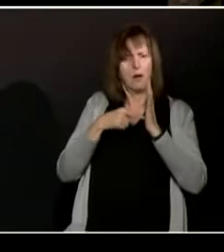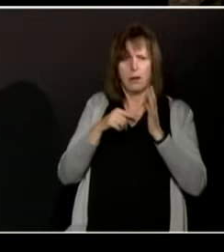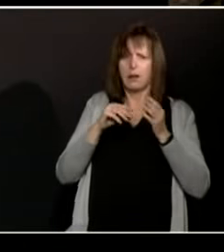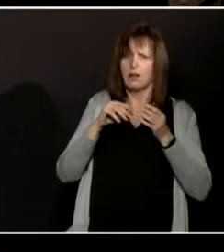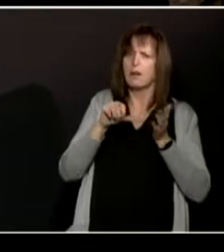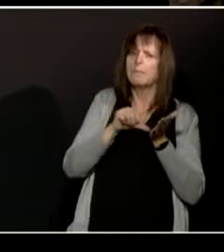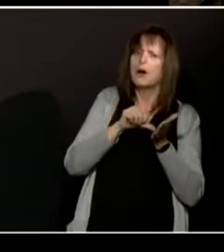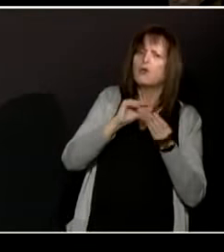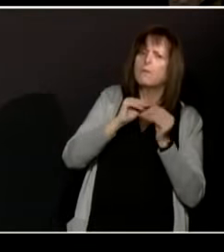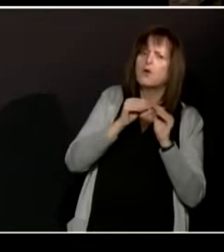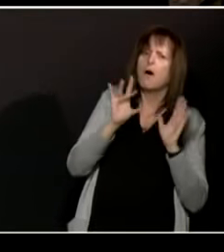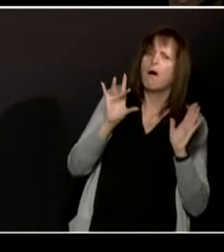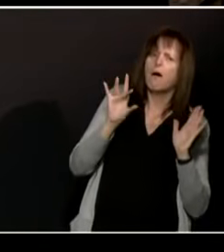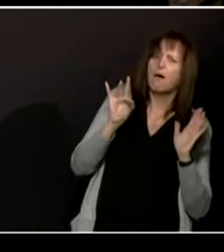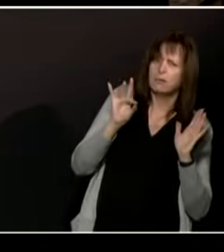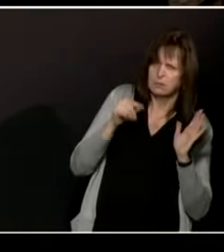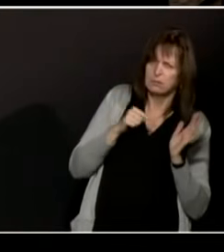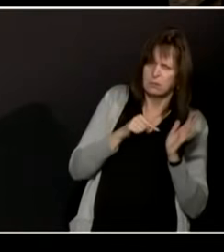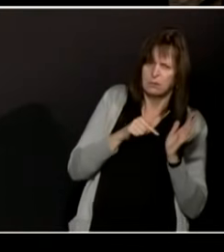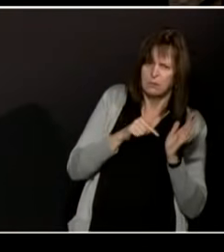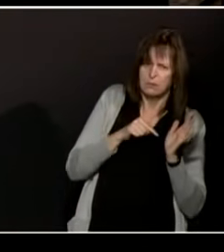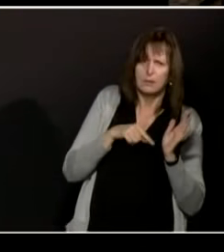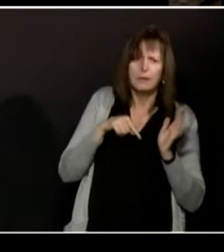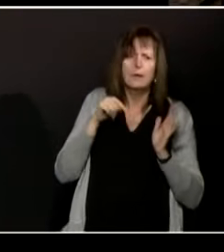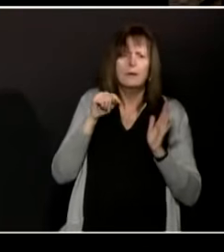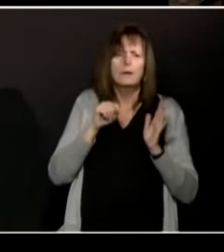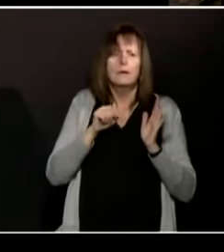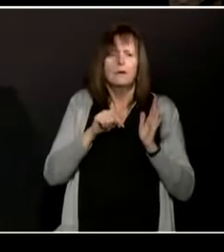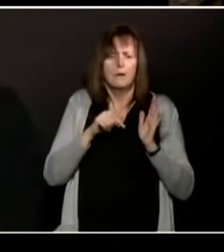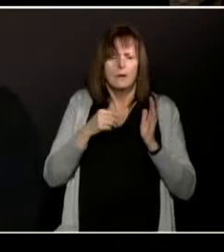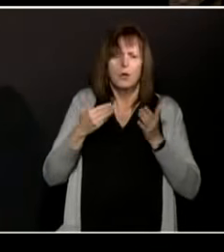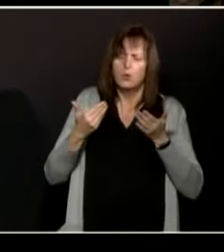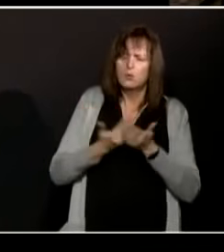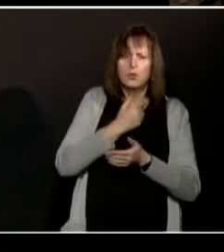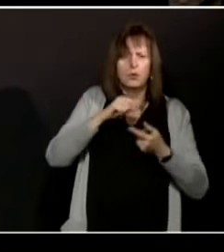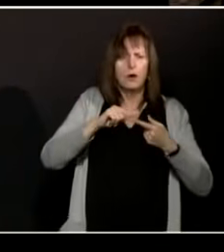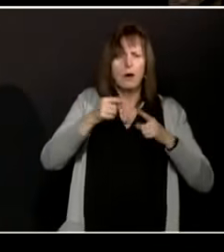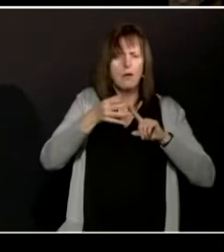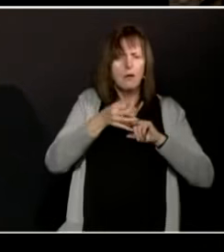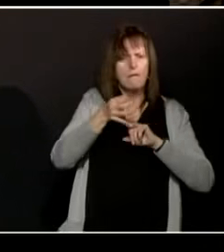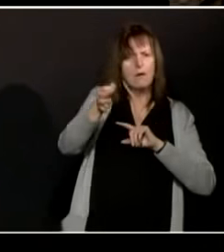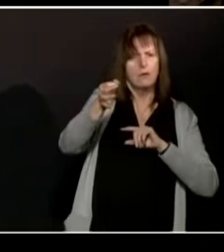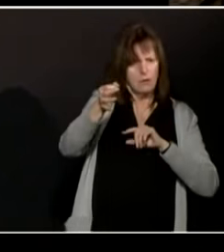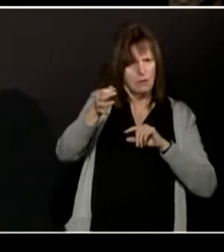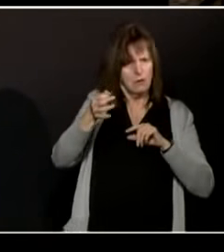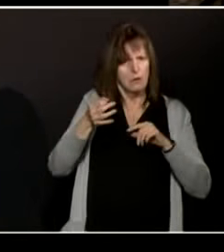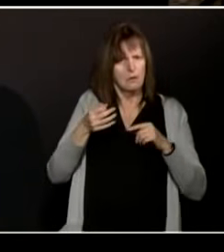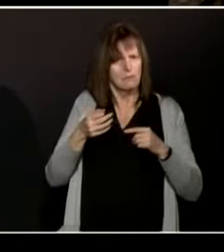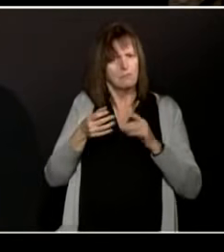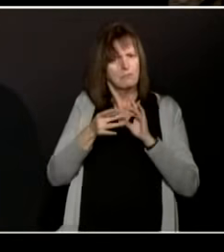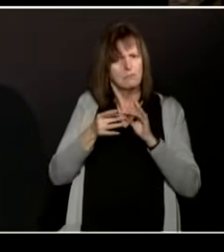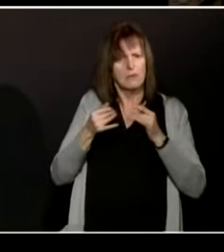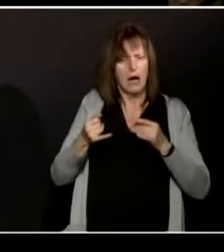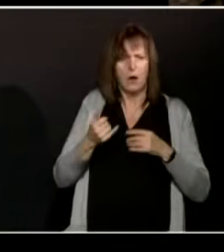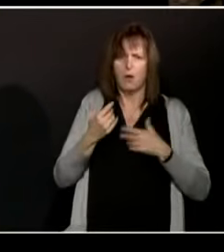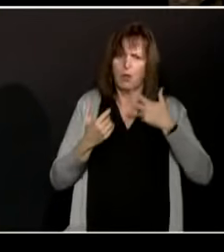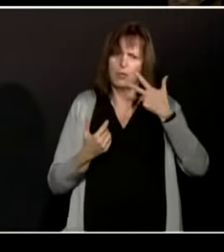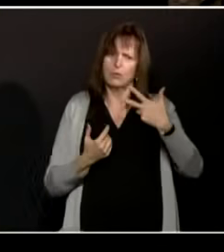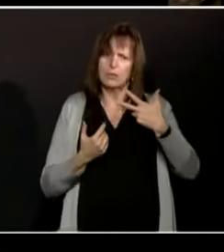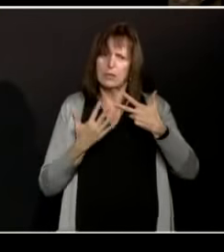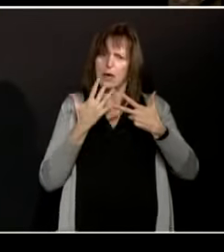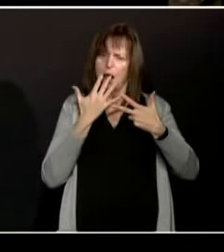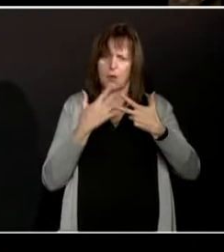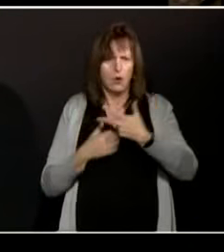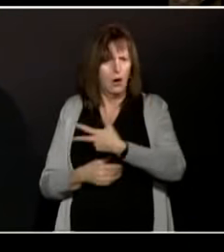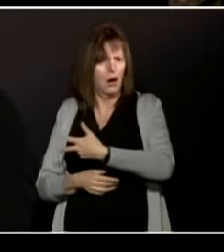that we are right now basically along that yellow line. What would be a list of strong